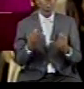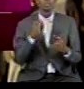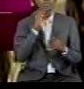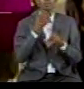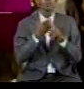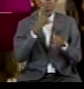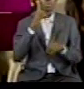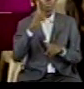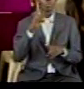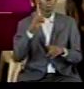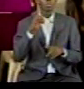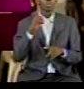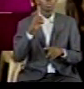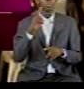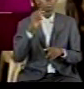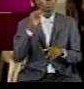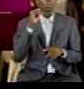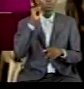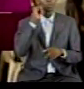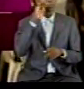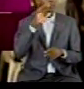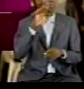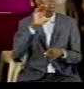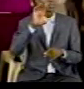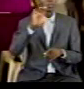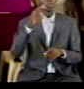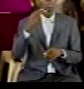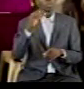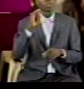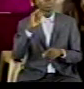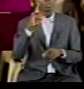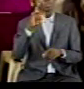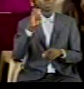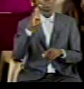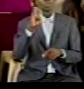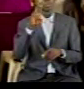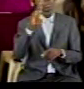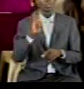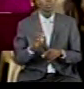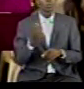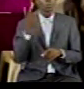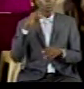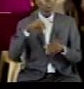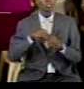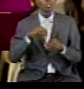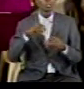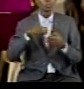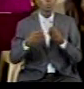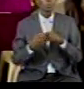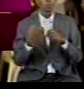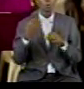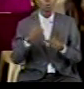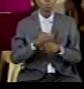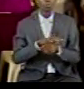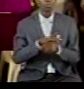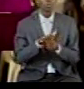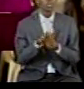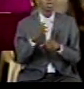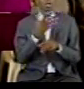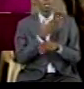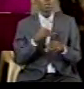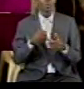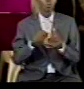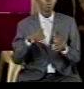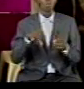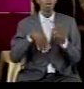He was in the situation of COVID-19, and it was confirmed that he was positive.